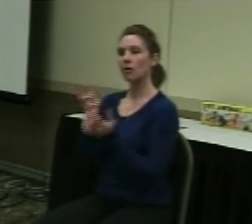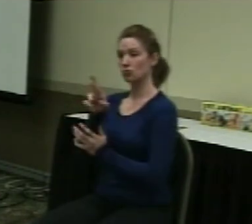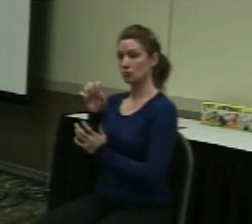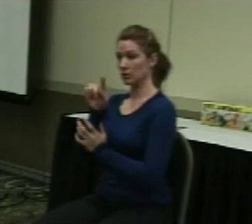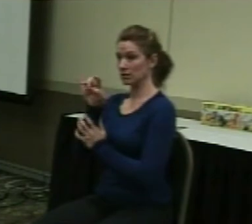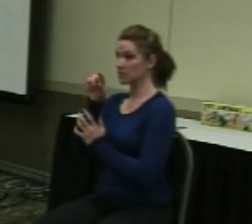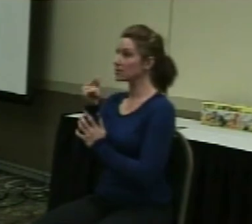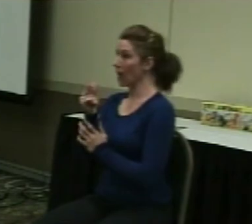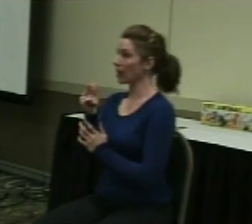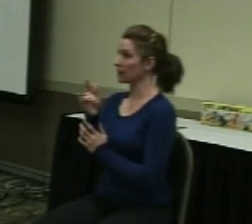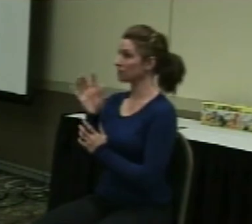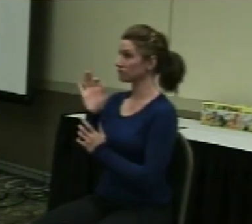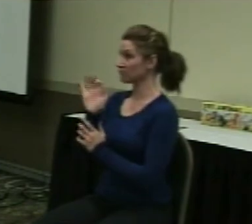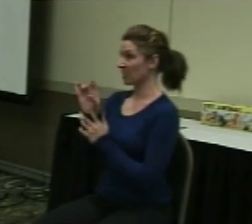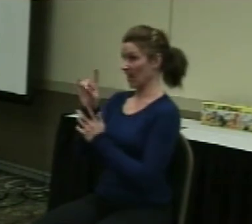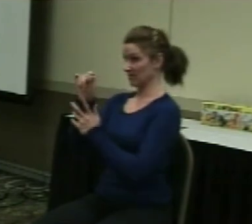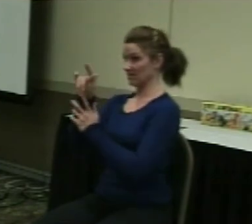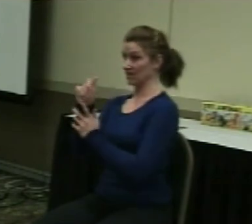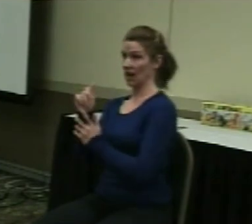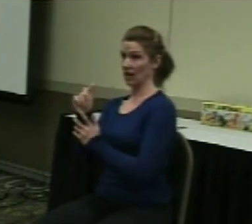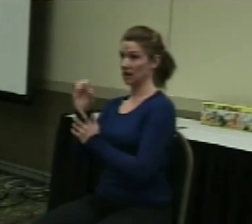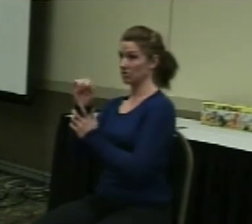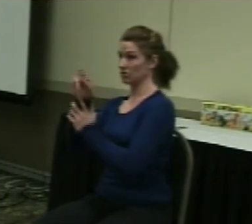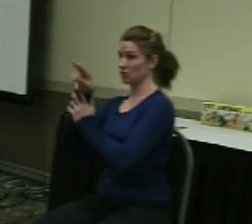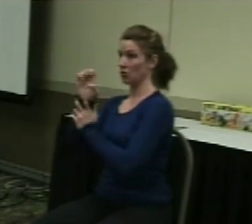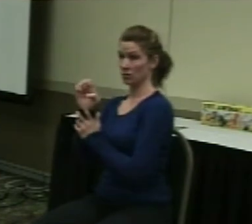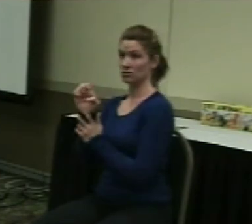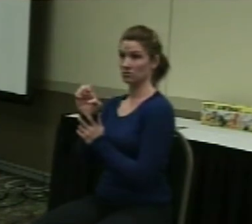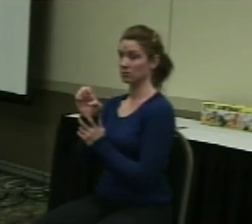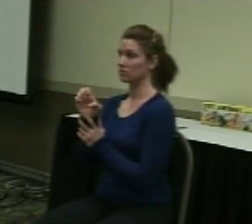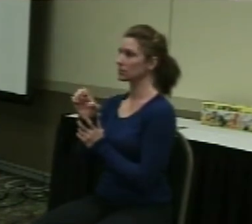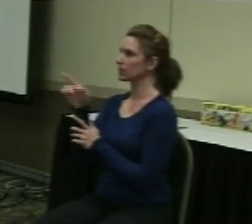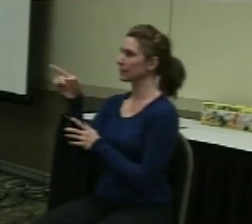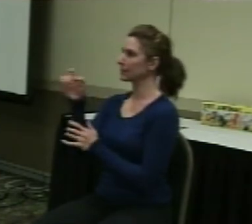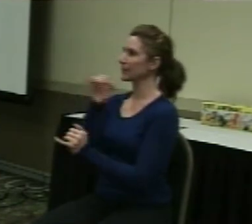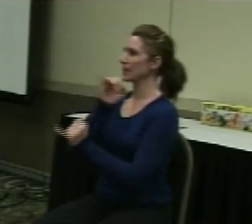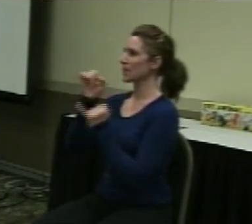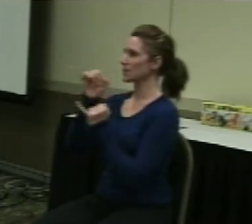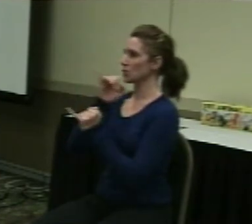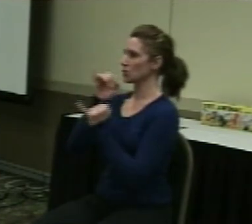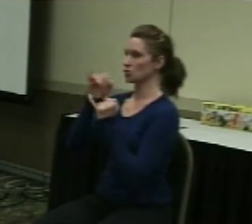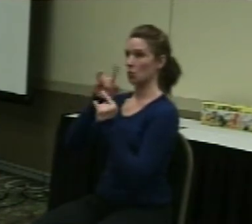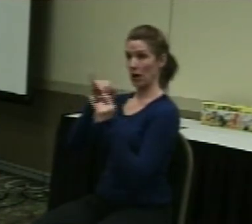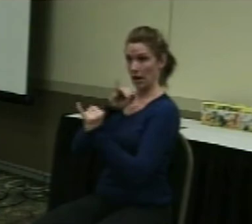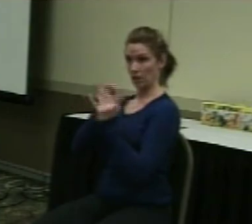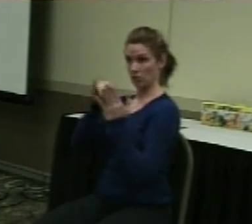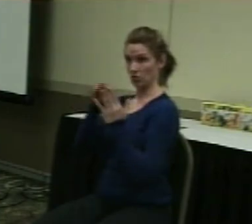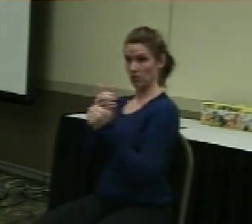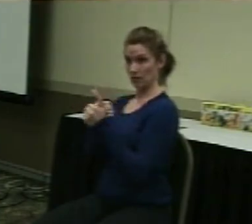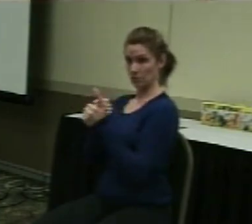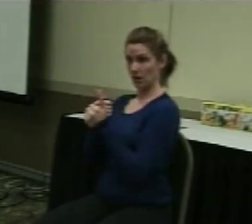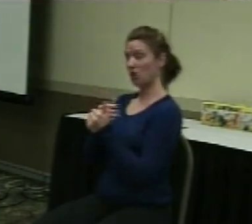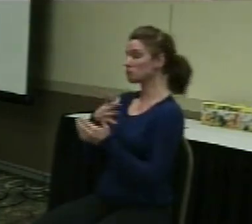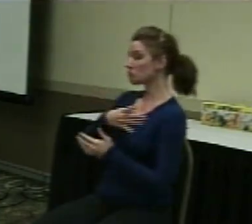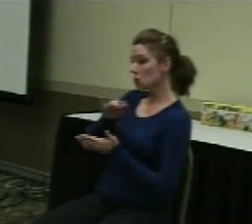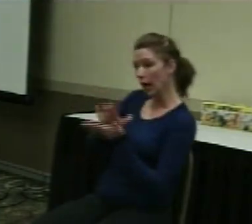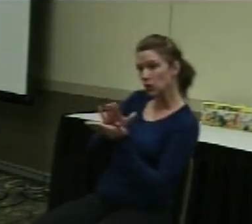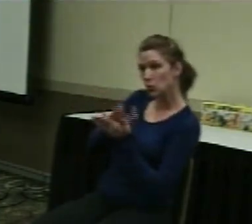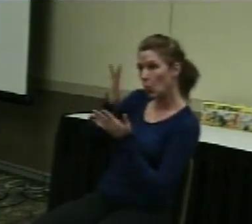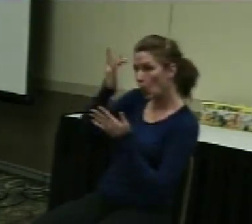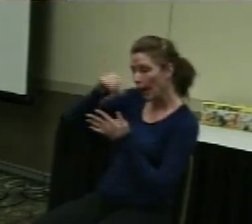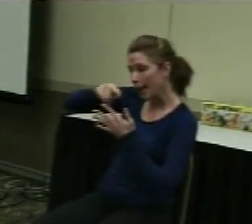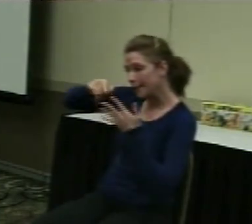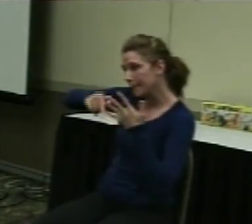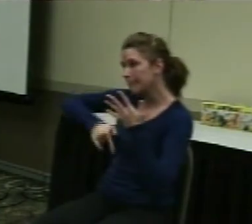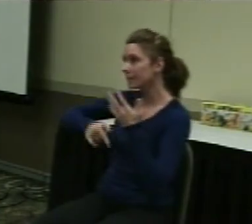Retelling, it's a data source, you know? Interviews. Interviews? You know, when I interview students and they'll say, what do you like about school? What don't you